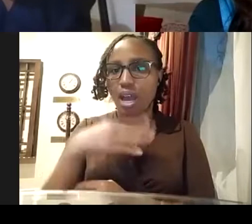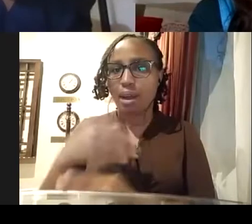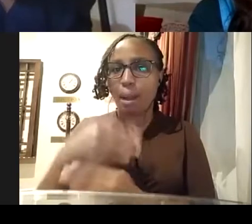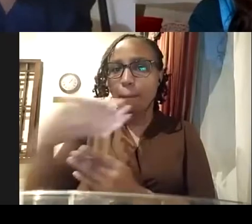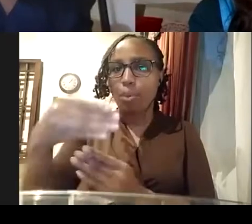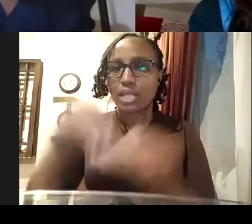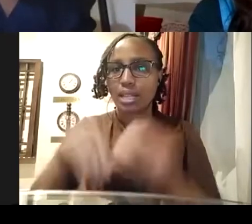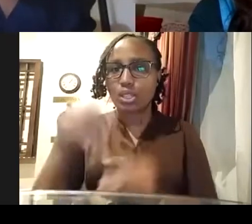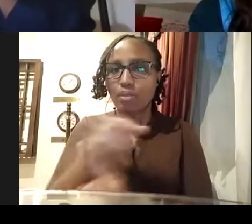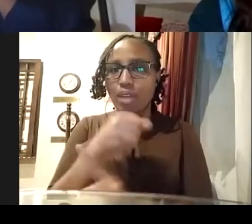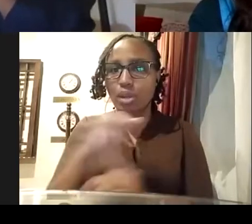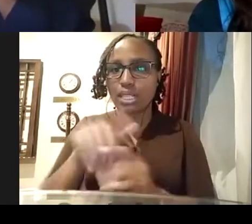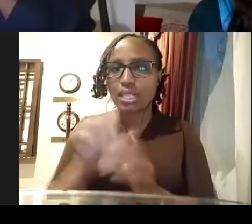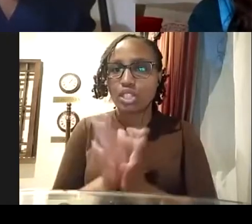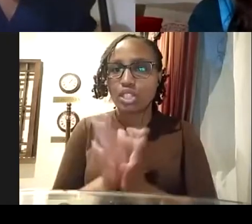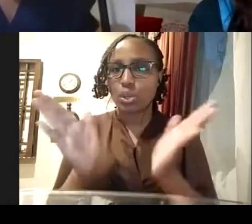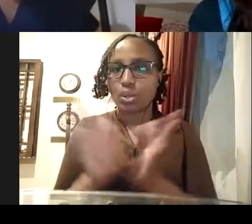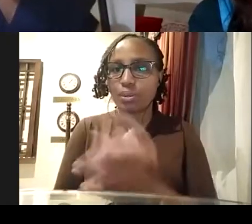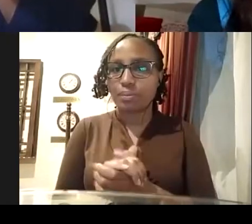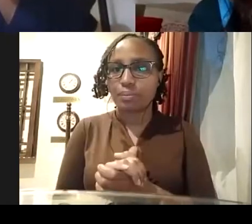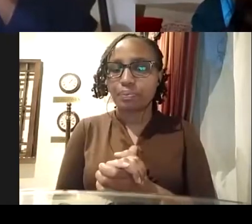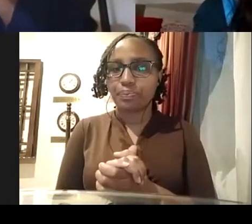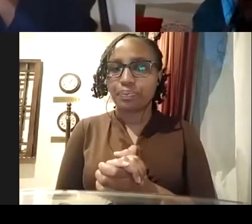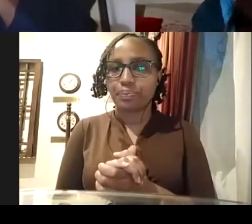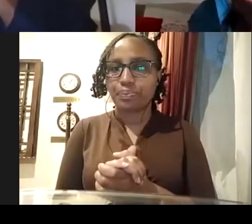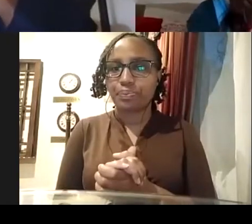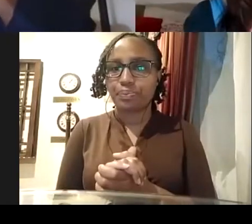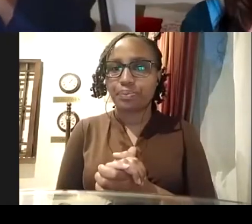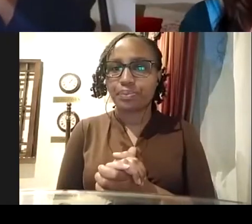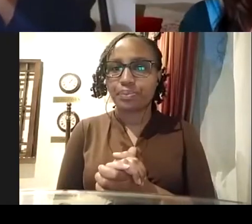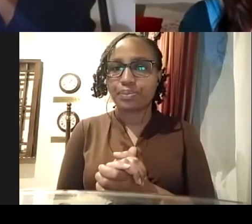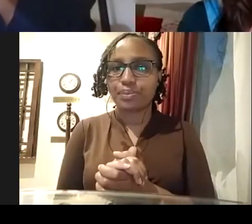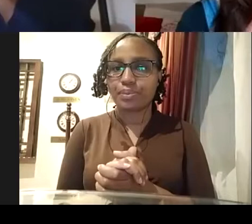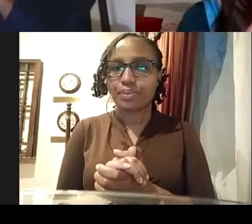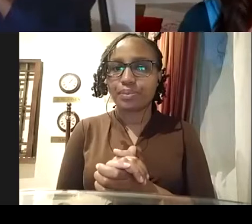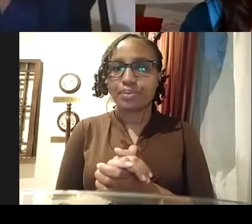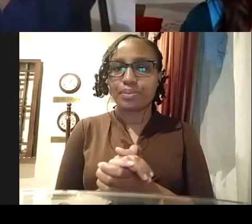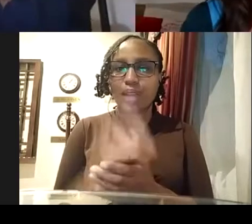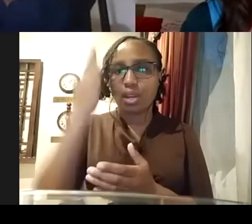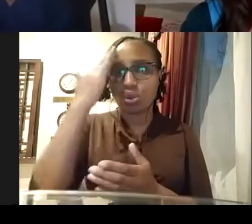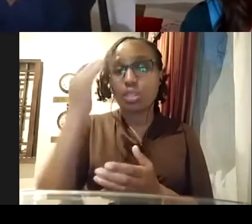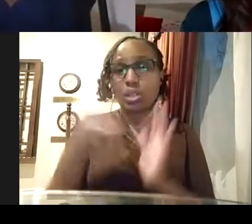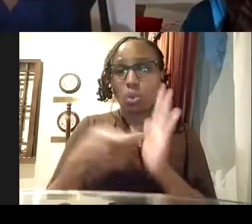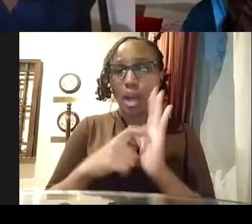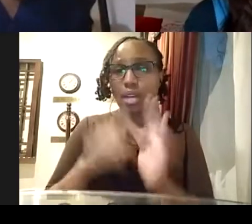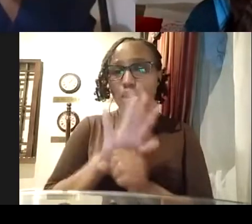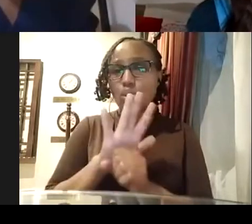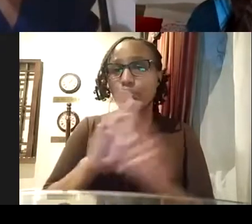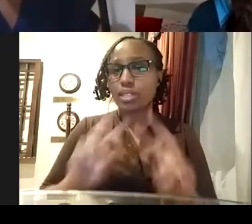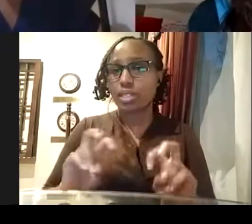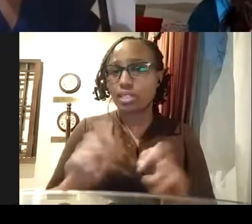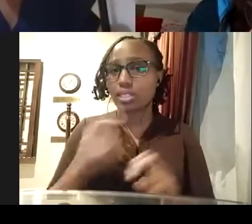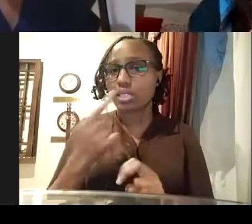general? So yeah, I know that you did do quite a lot of research. If you want to tell us a little bit about that would be amazing.